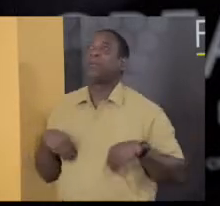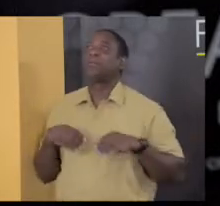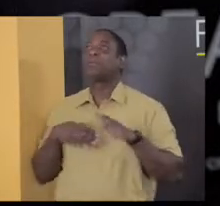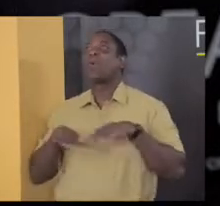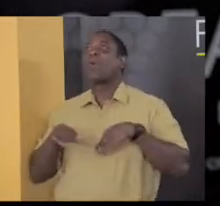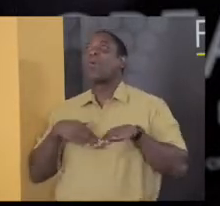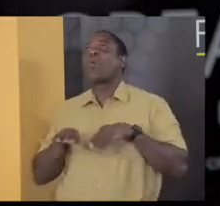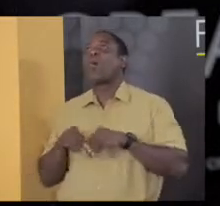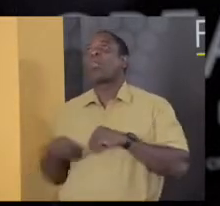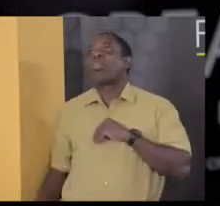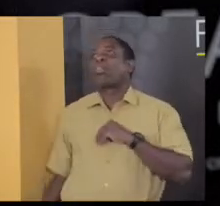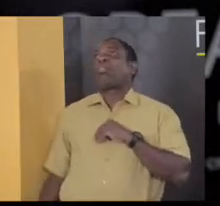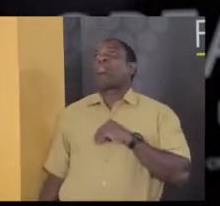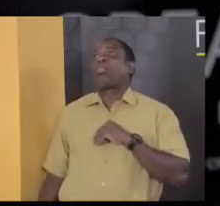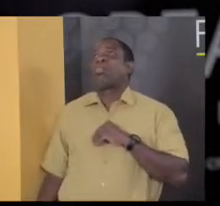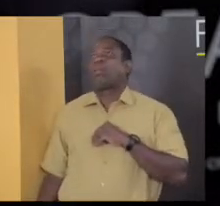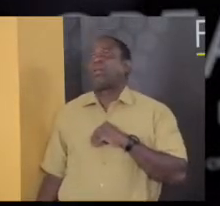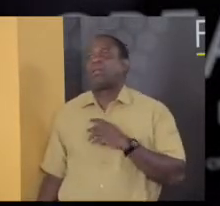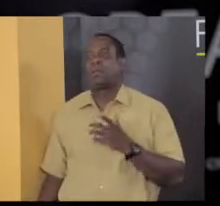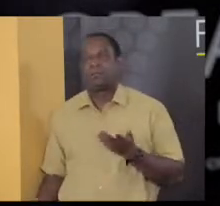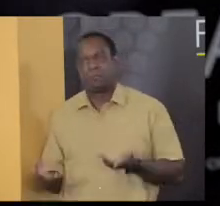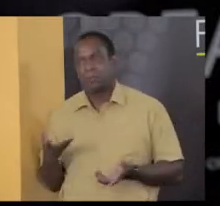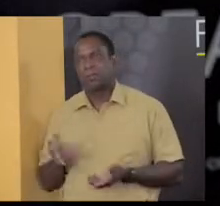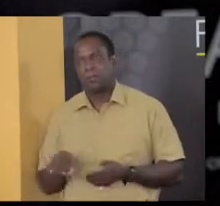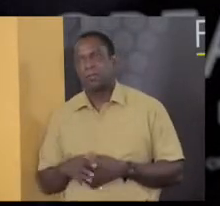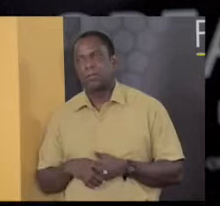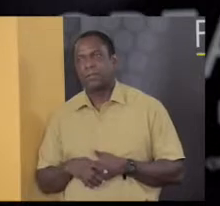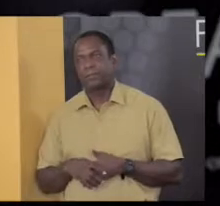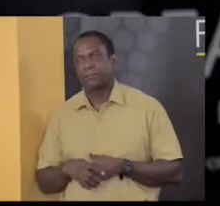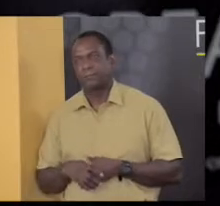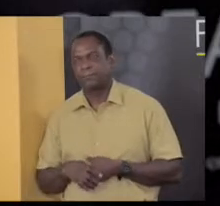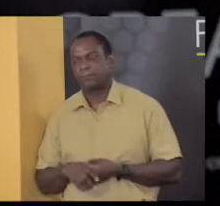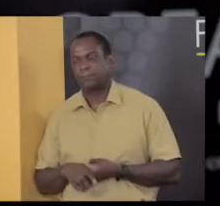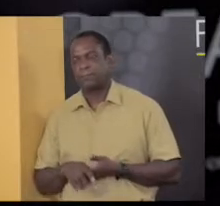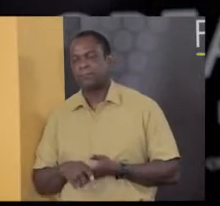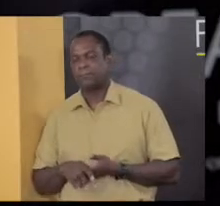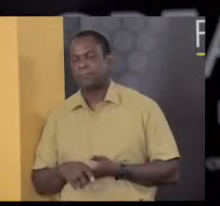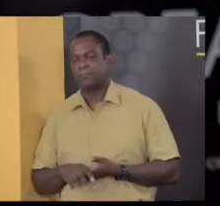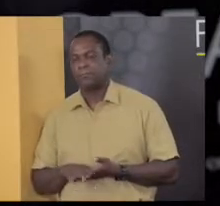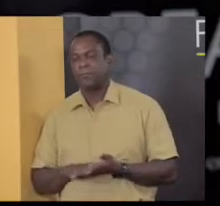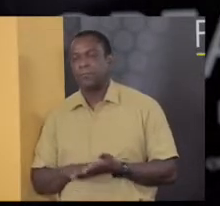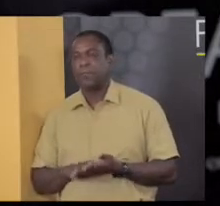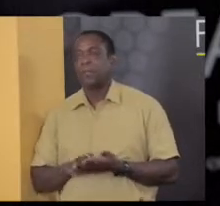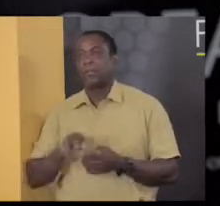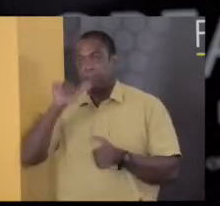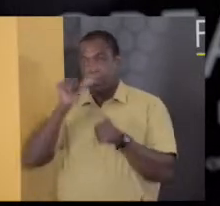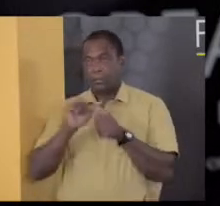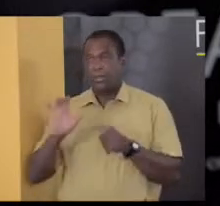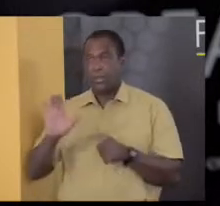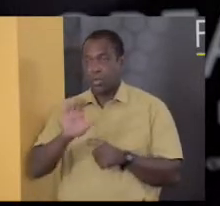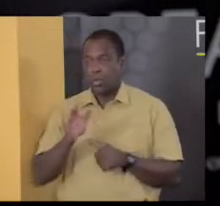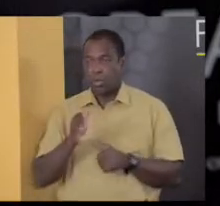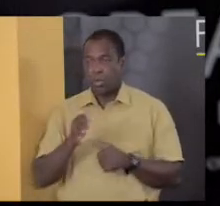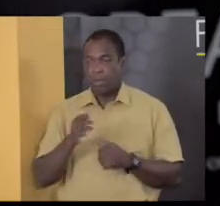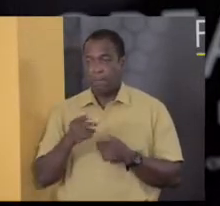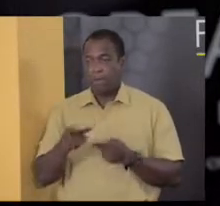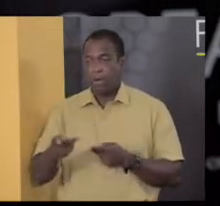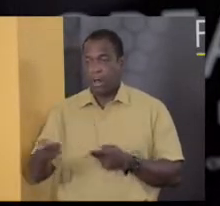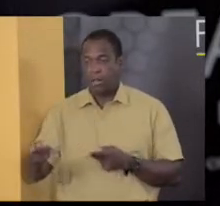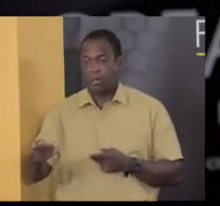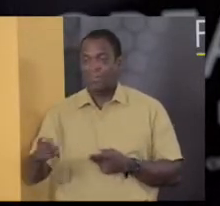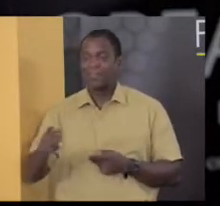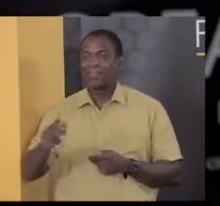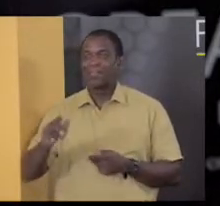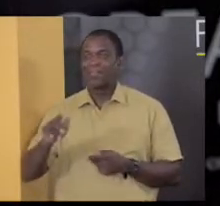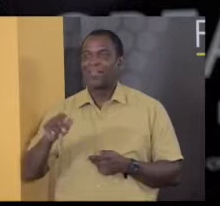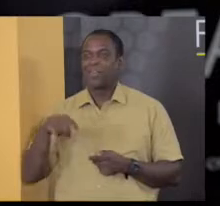then the garment falls apart. You're responsible for that. The thing is that your product is your